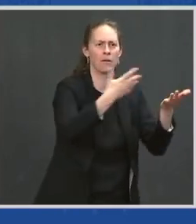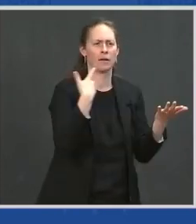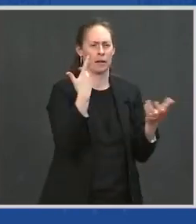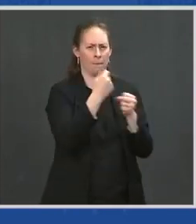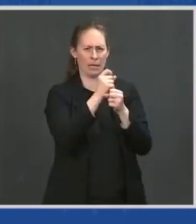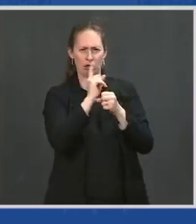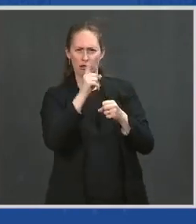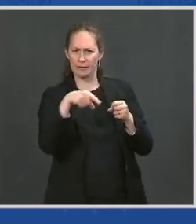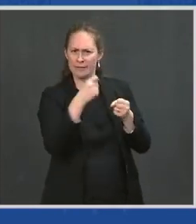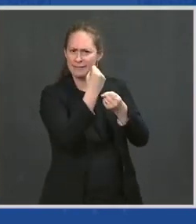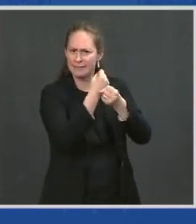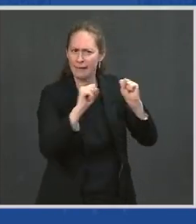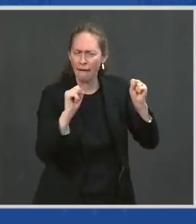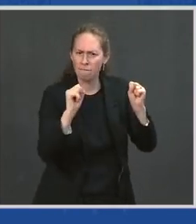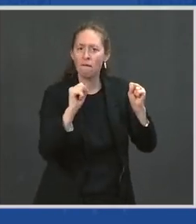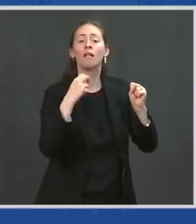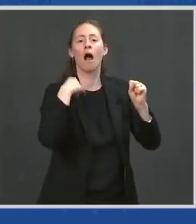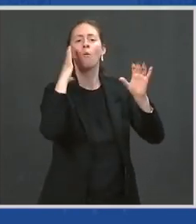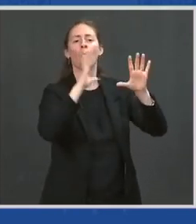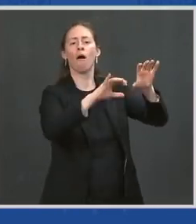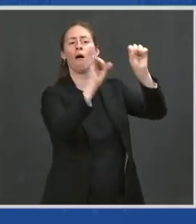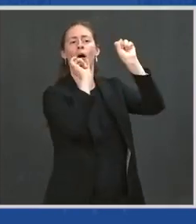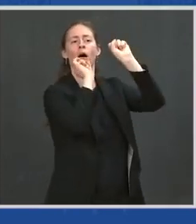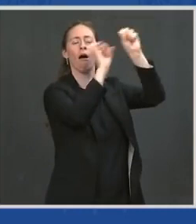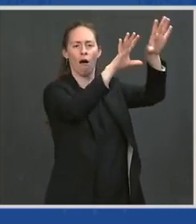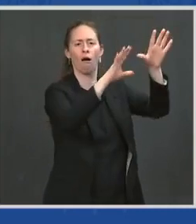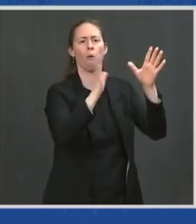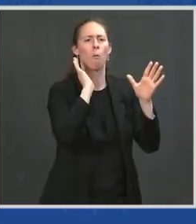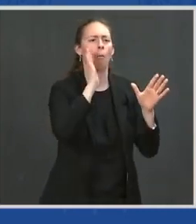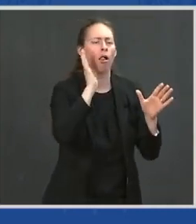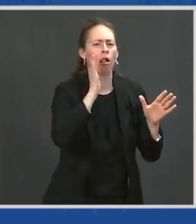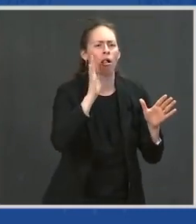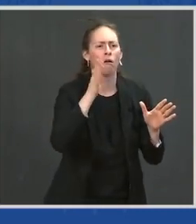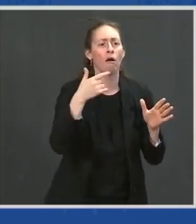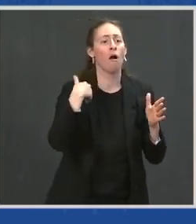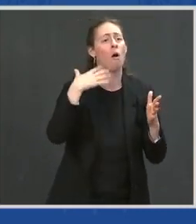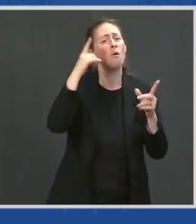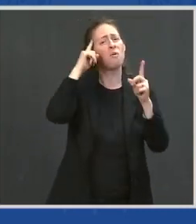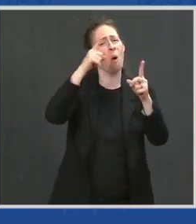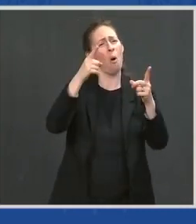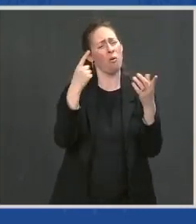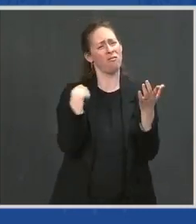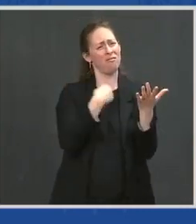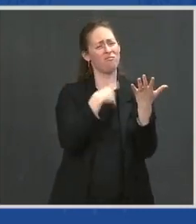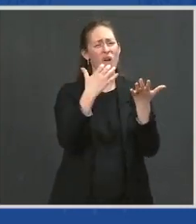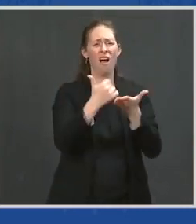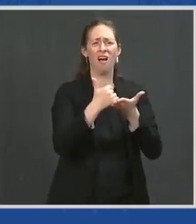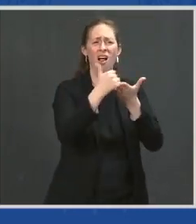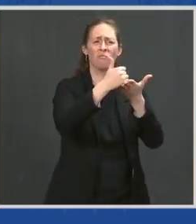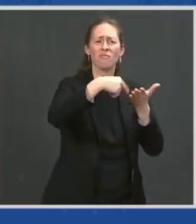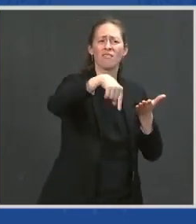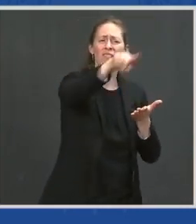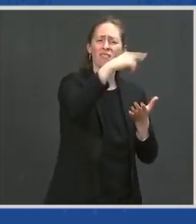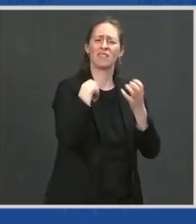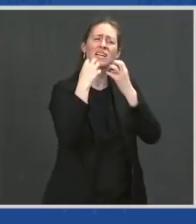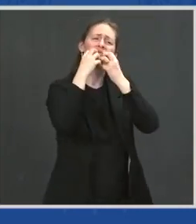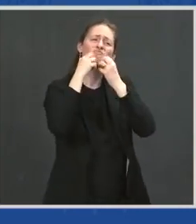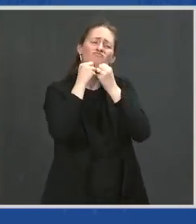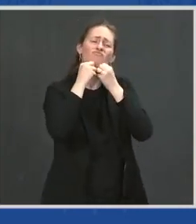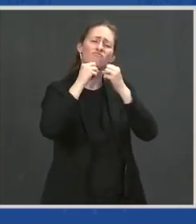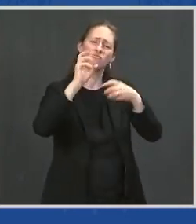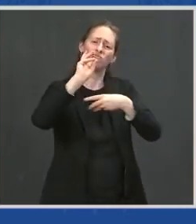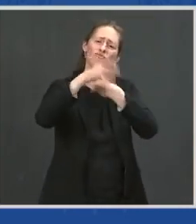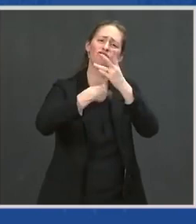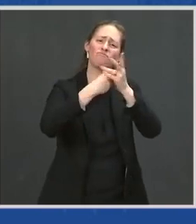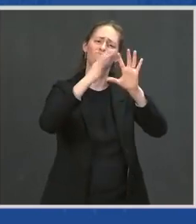sent. And we hope to be able to be of some help and value to countries around the world. I've talked to